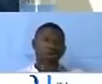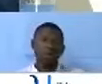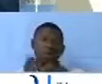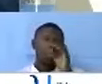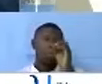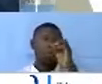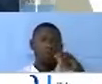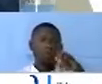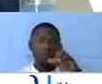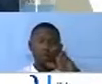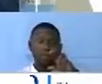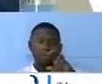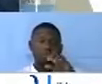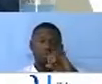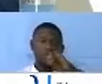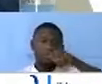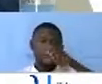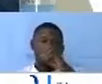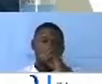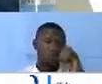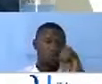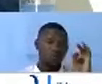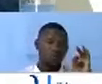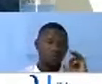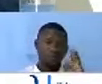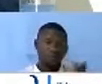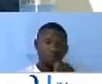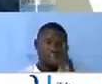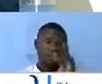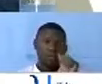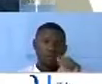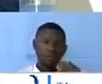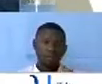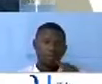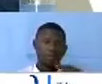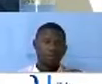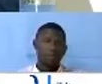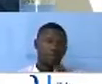Omar Diouf Damfa. You also deny. Bo wi gëd di nga ko. Correct? Deneen.